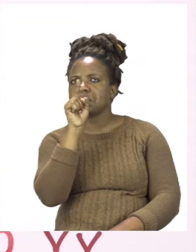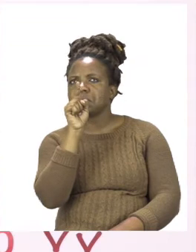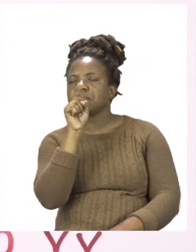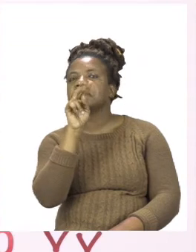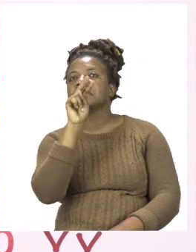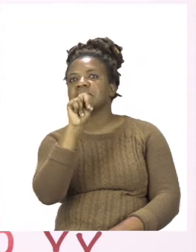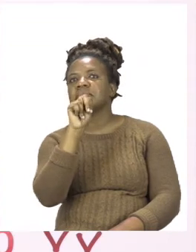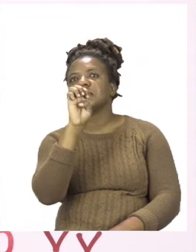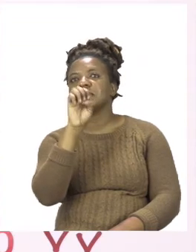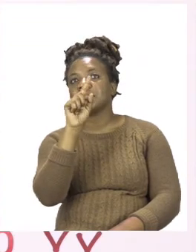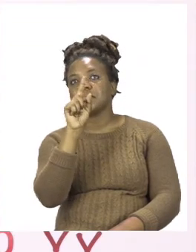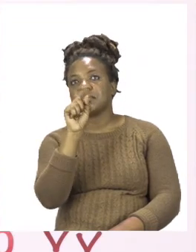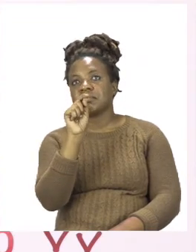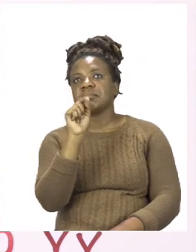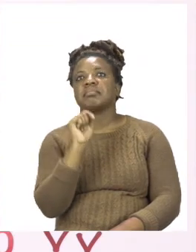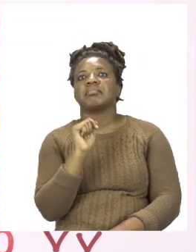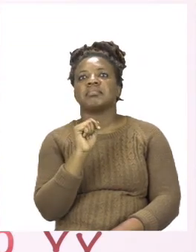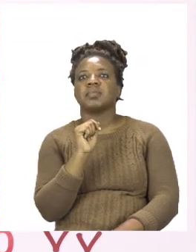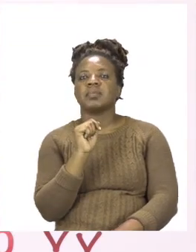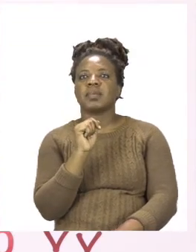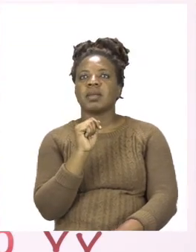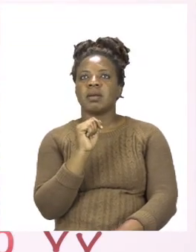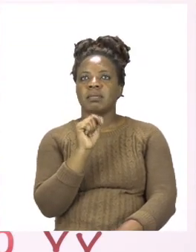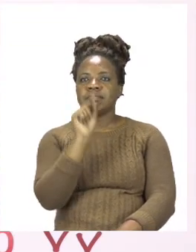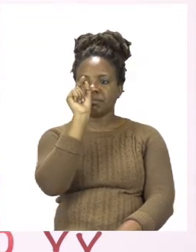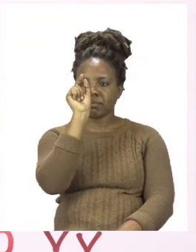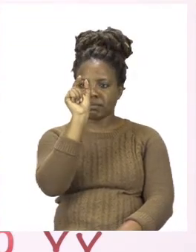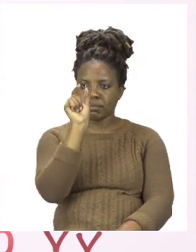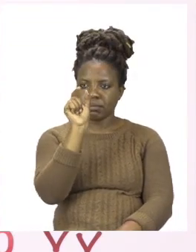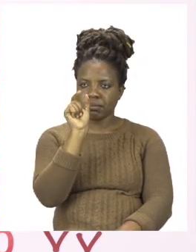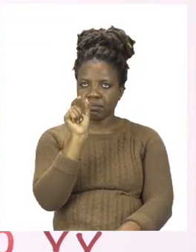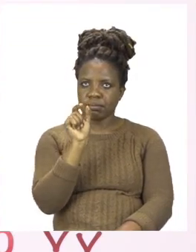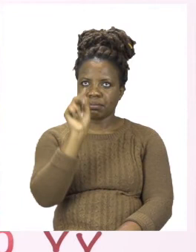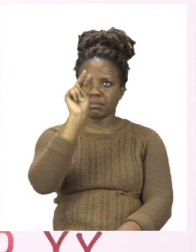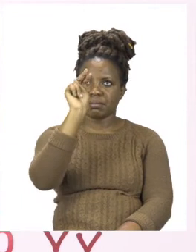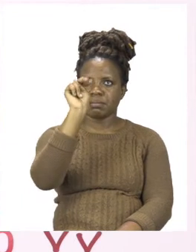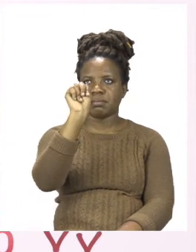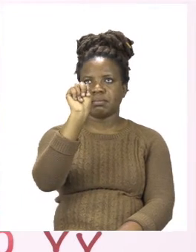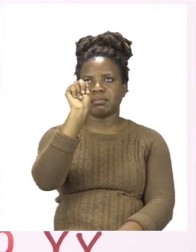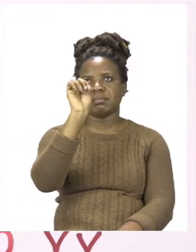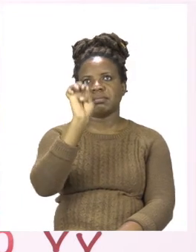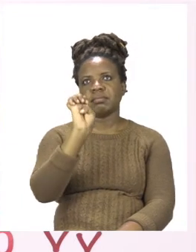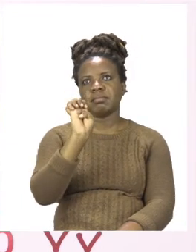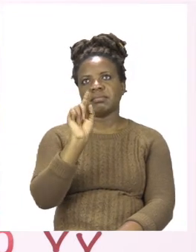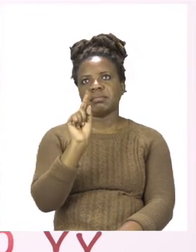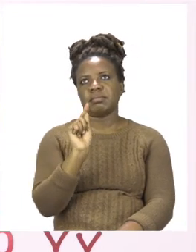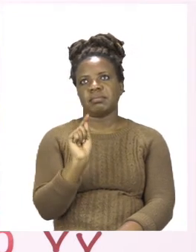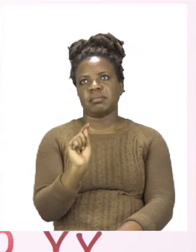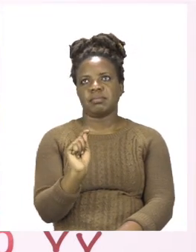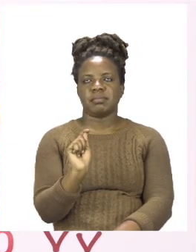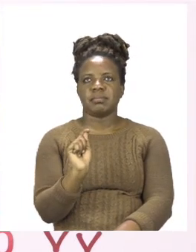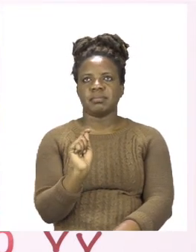a net. So the word net is going to come down. I'd like you to please